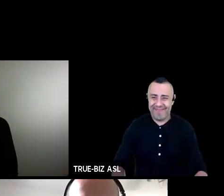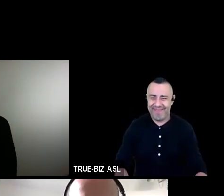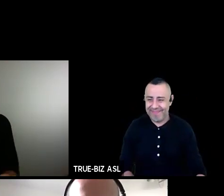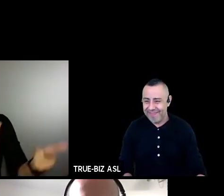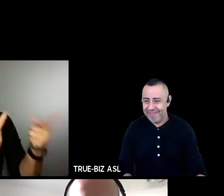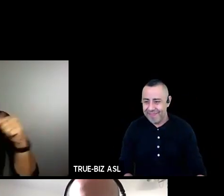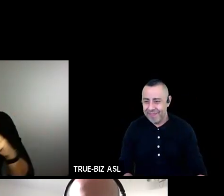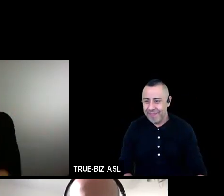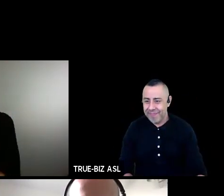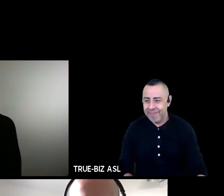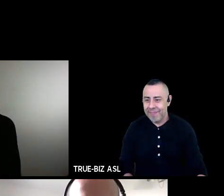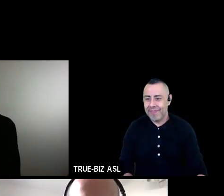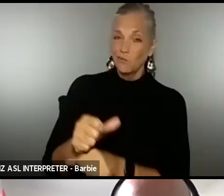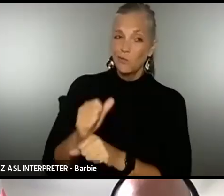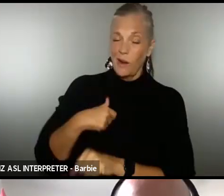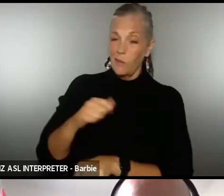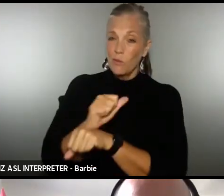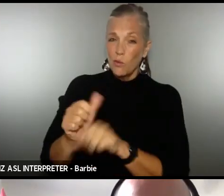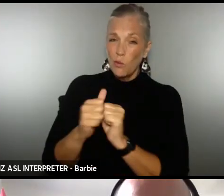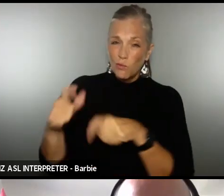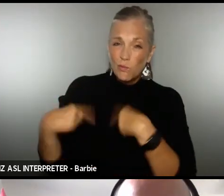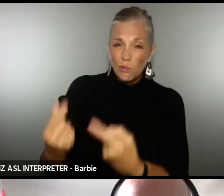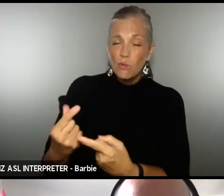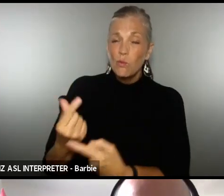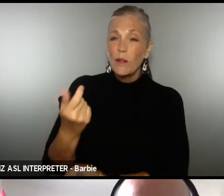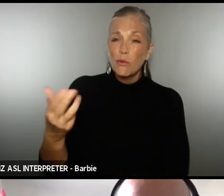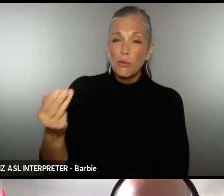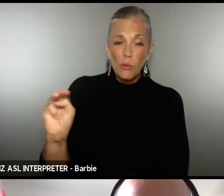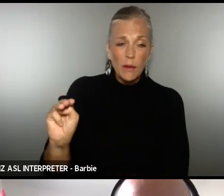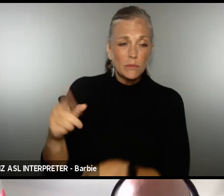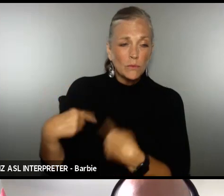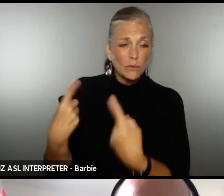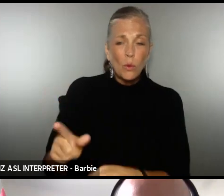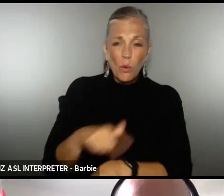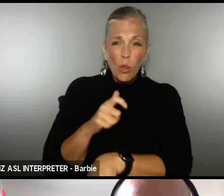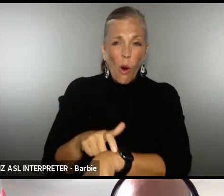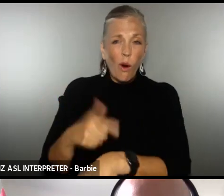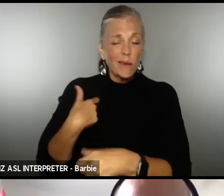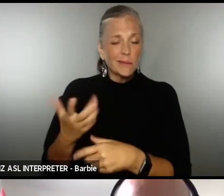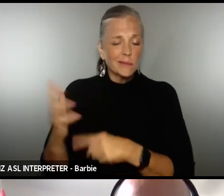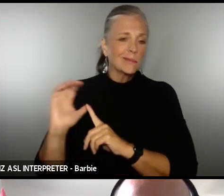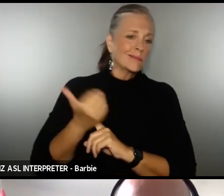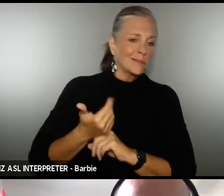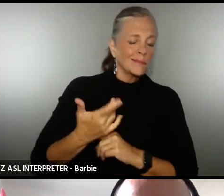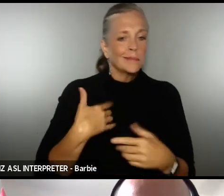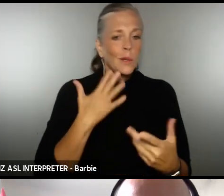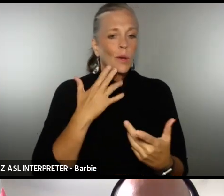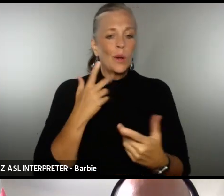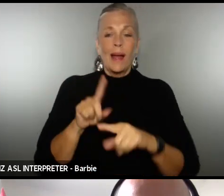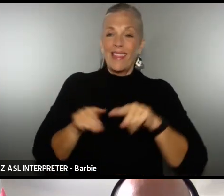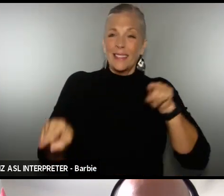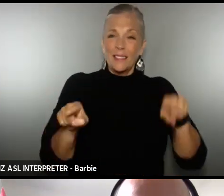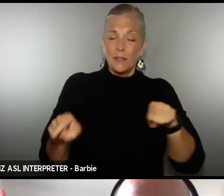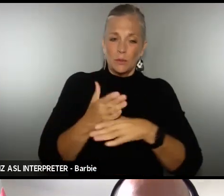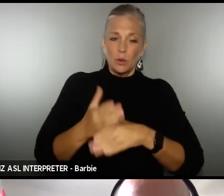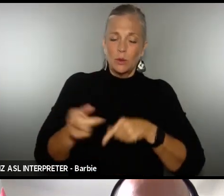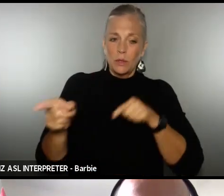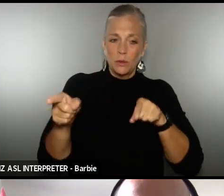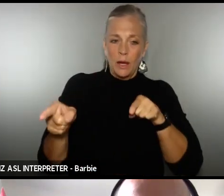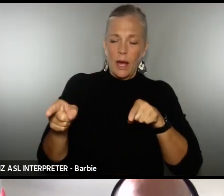that it kind of starts to wear into you. But one of the things I've also discovered during the scene is sort of the difference between him and me that I have to emulate,